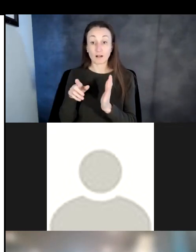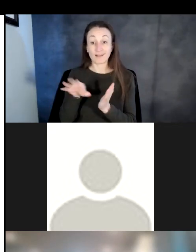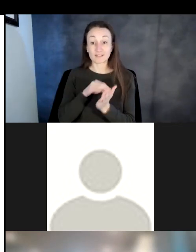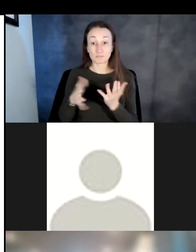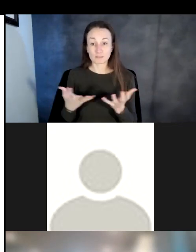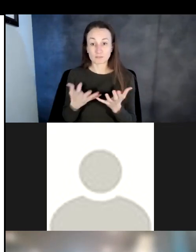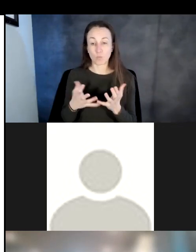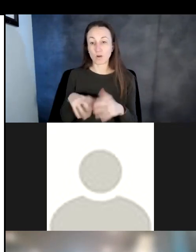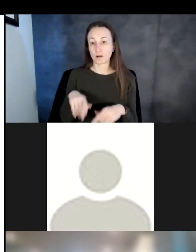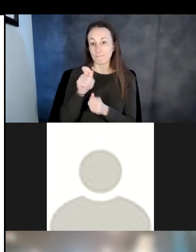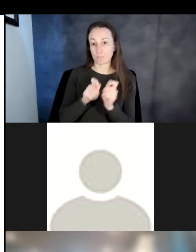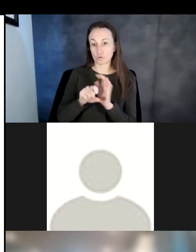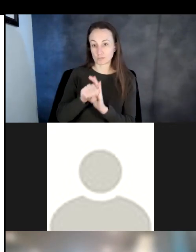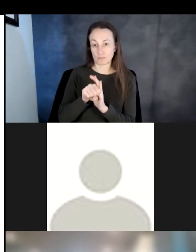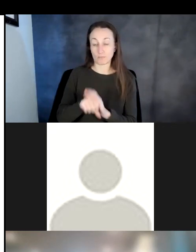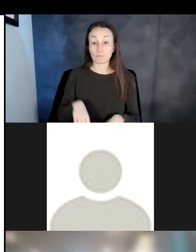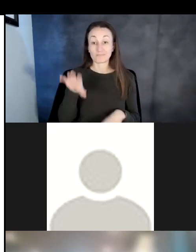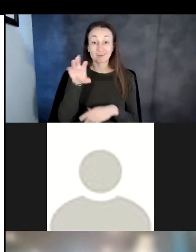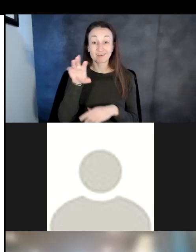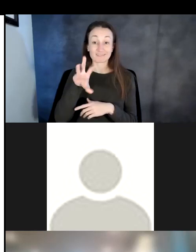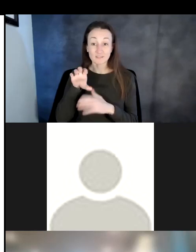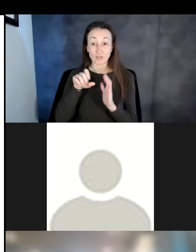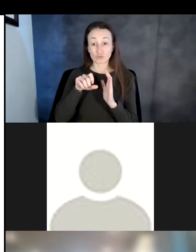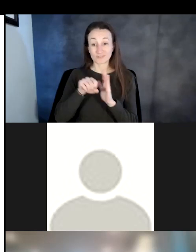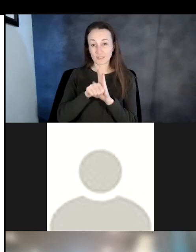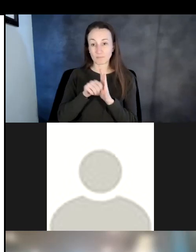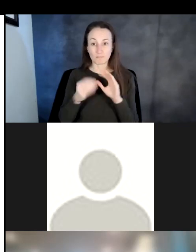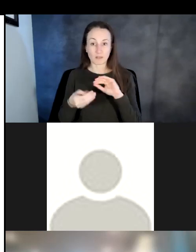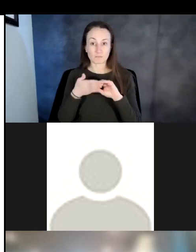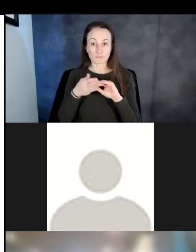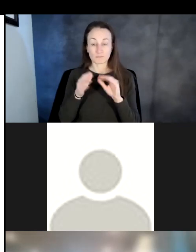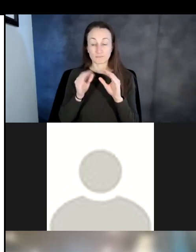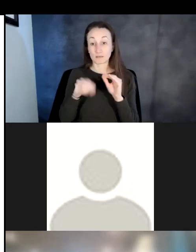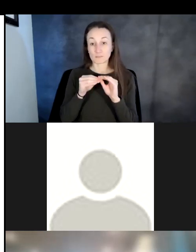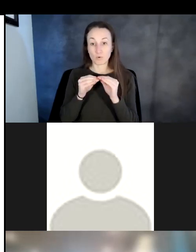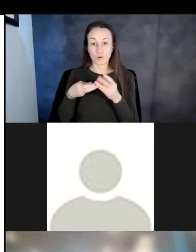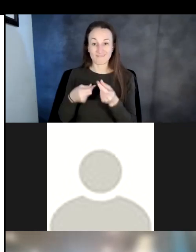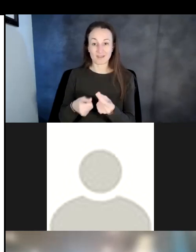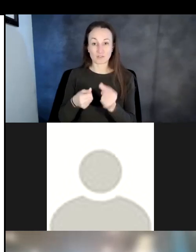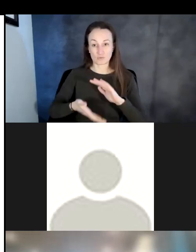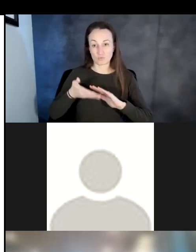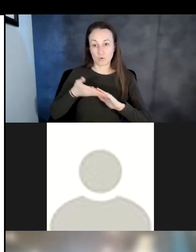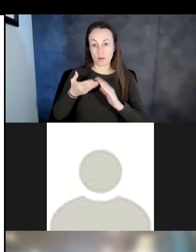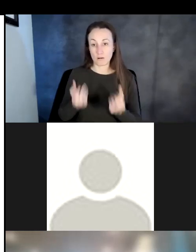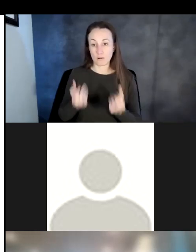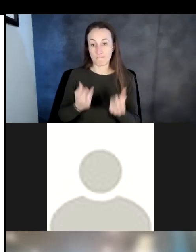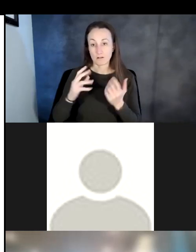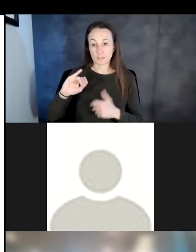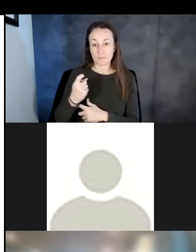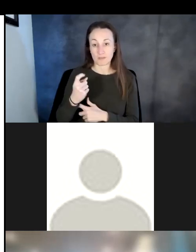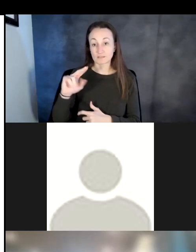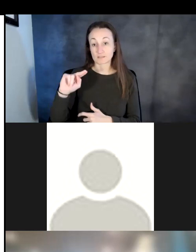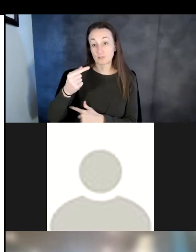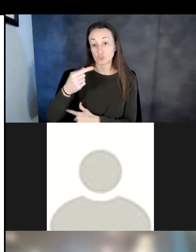At 600 samples, it becomes more efficient using my cost estimates here to run multiplexed NGS on a